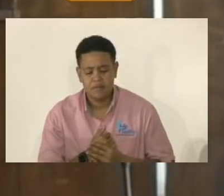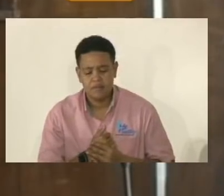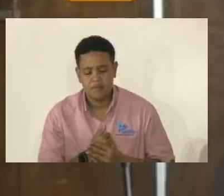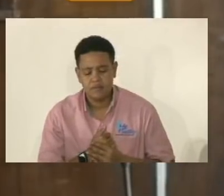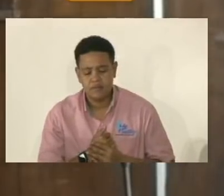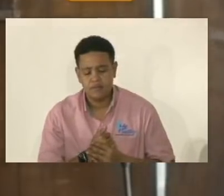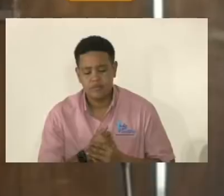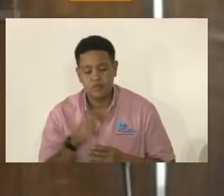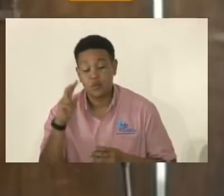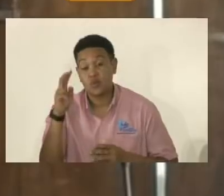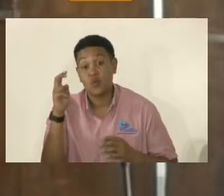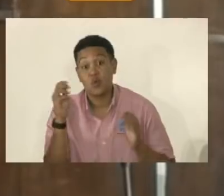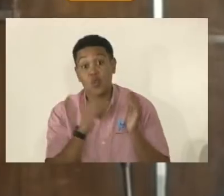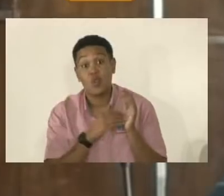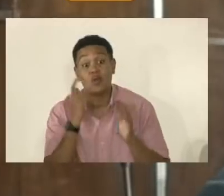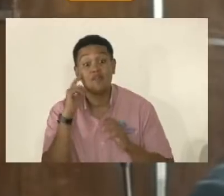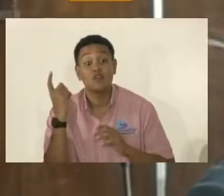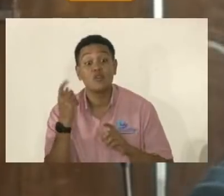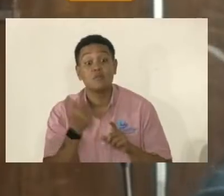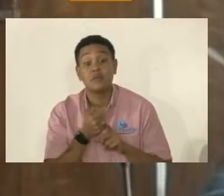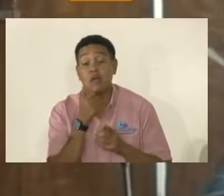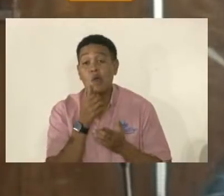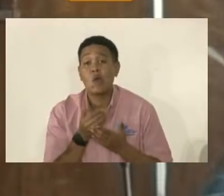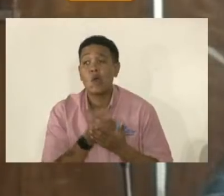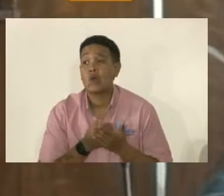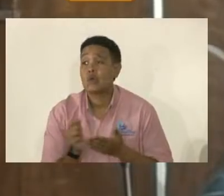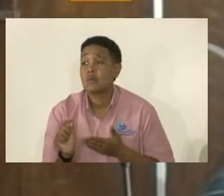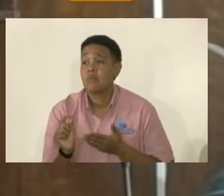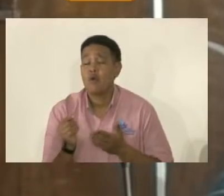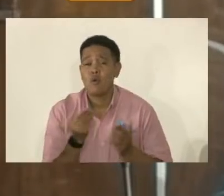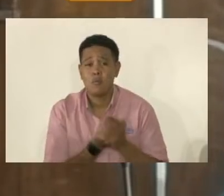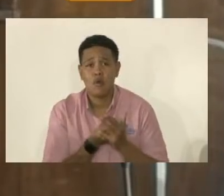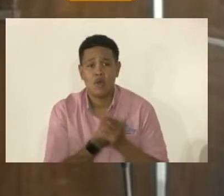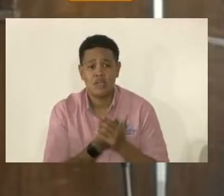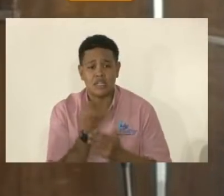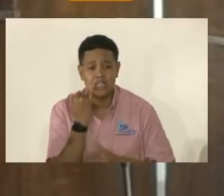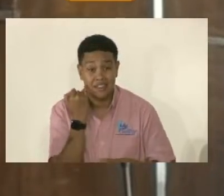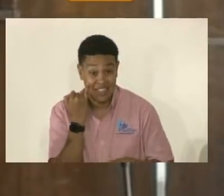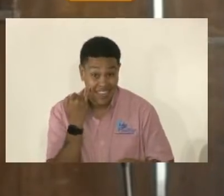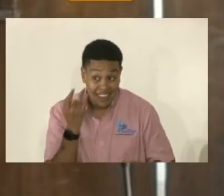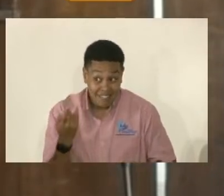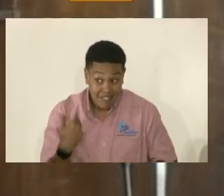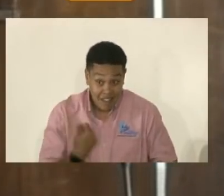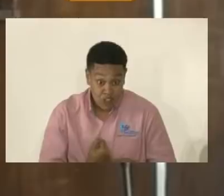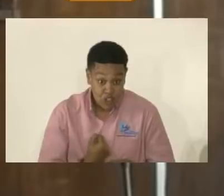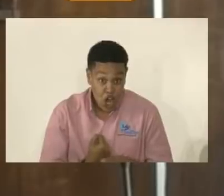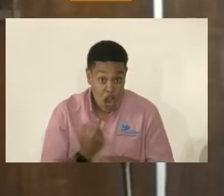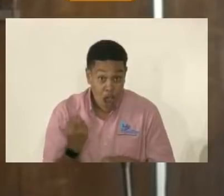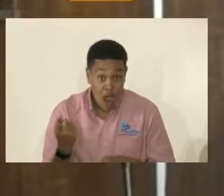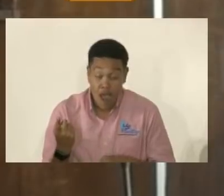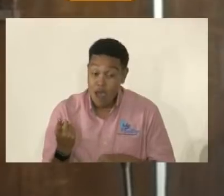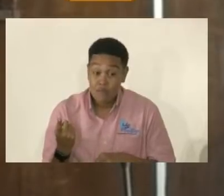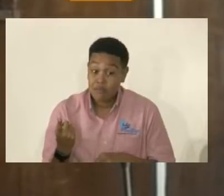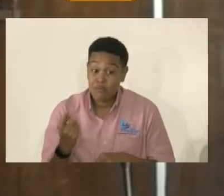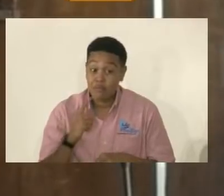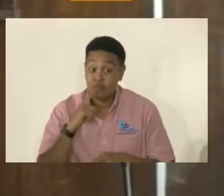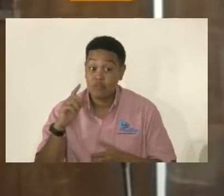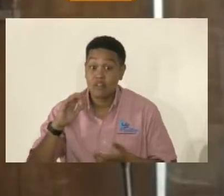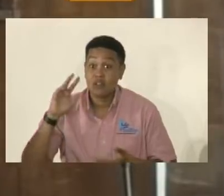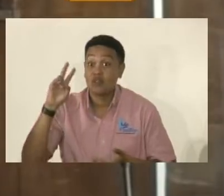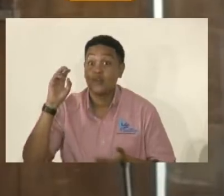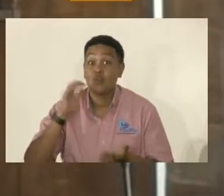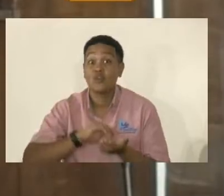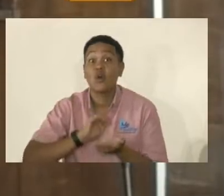$200,000 for somebody who might be earning minimum wage if they're working at all is an enormous